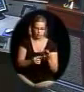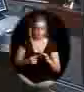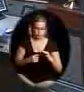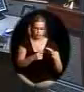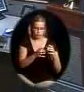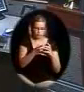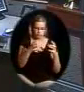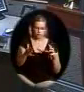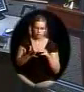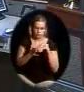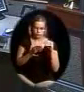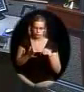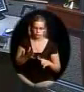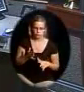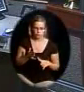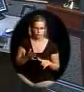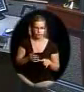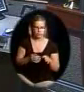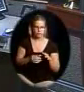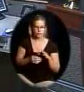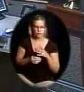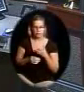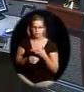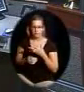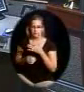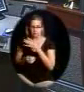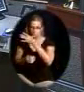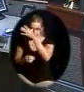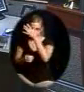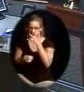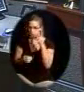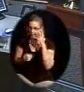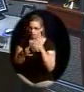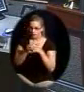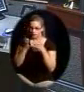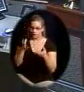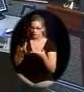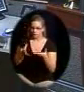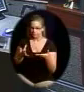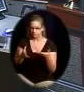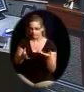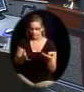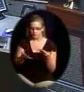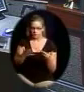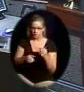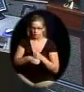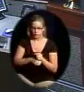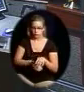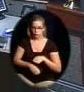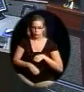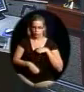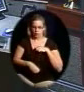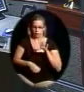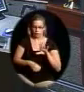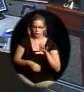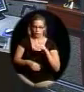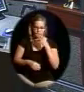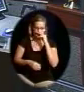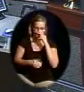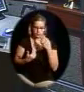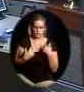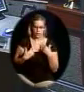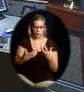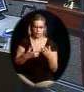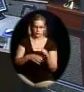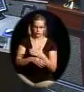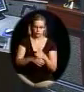students. As a parent, a lot of times you hear something about your kids that make you awful proud. I wanted to share something with the community and also